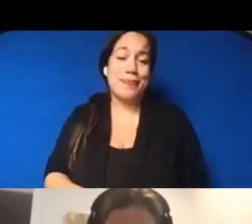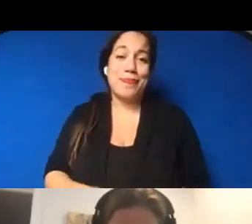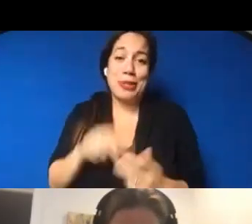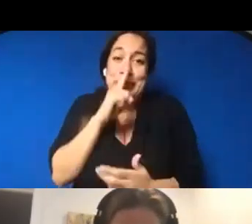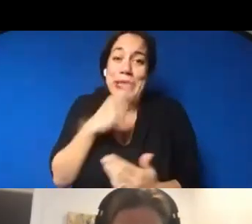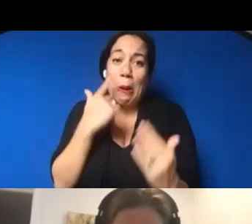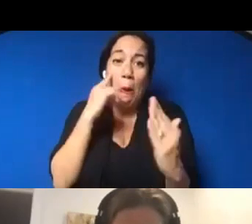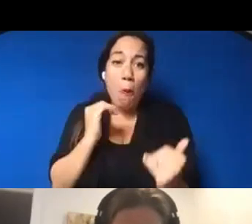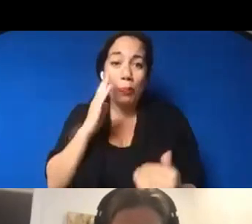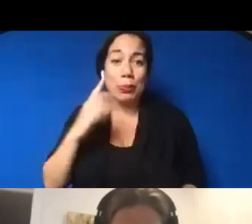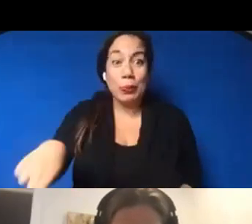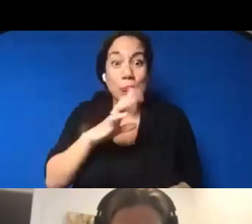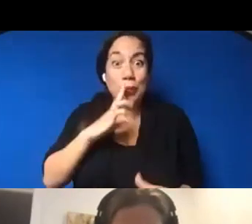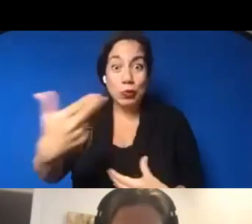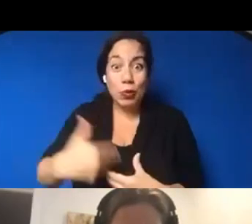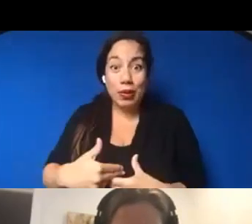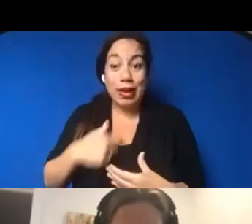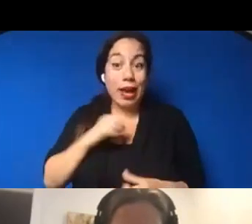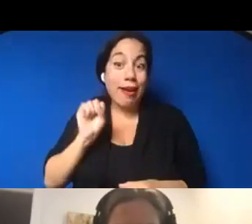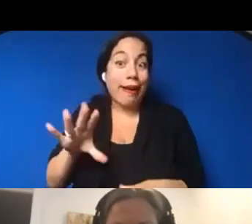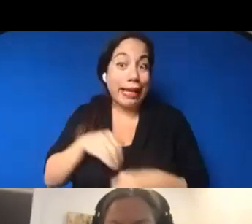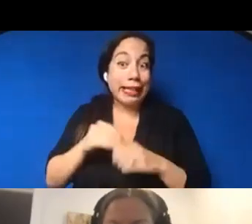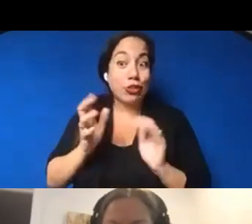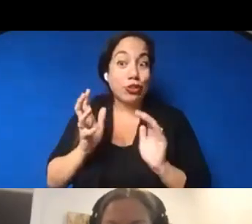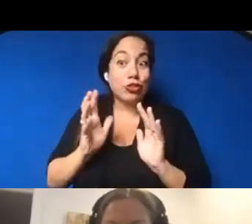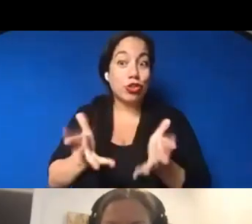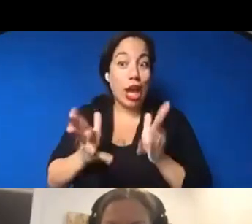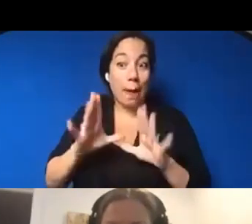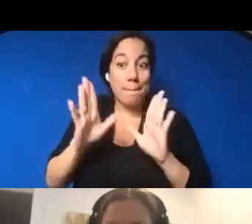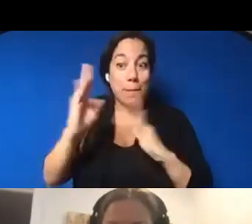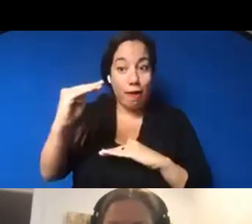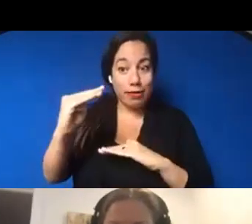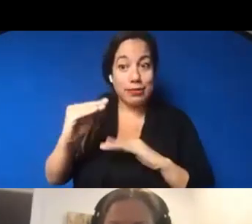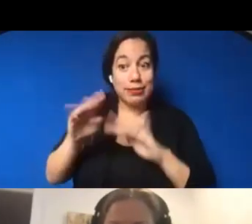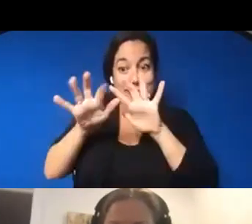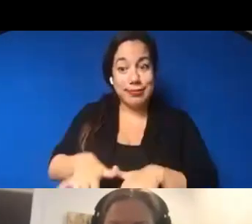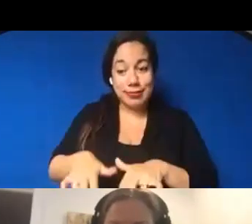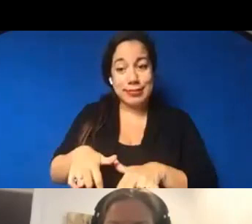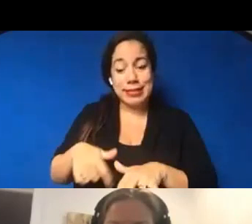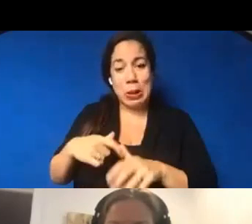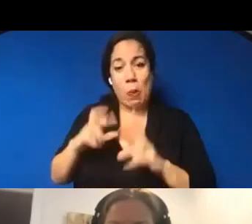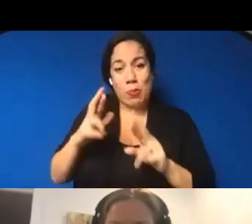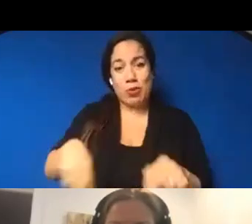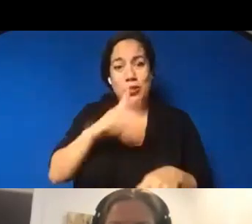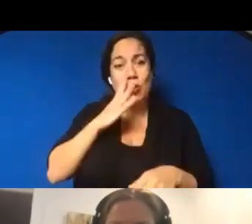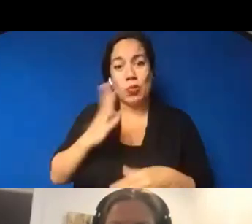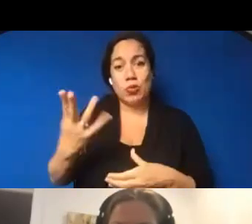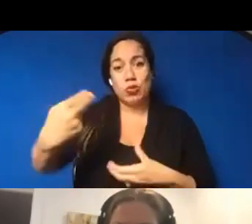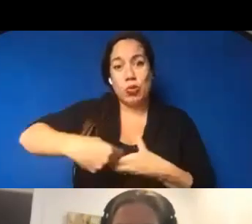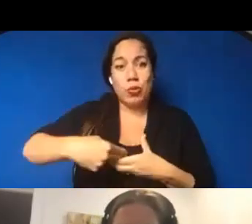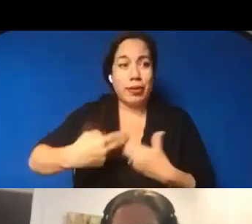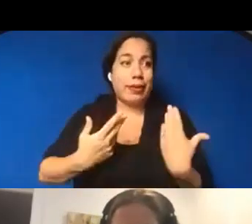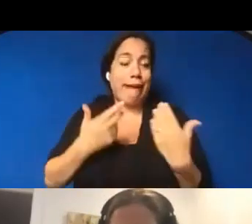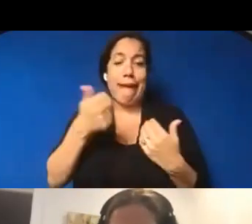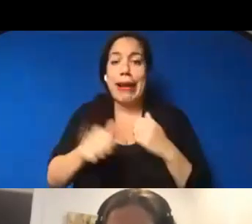hope you will join. I put it in the chat. I hope you will join the task force. You can join for any level. If you're too busy,